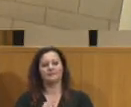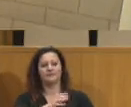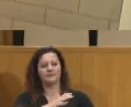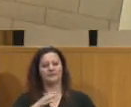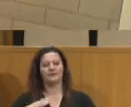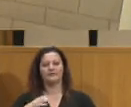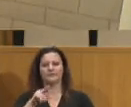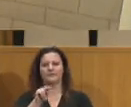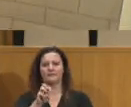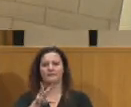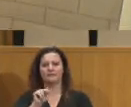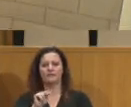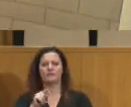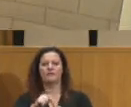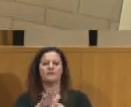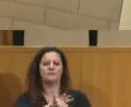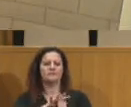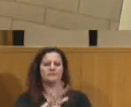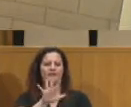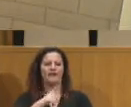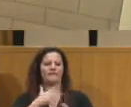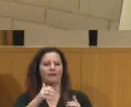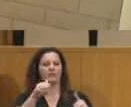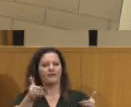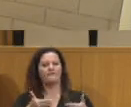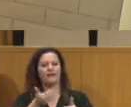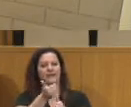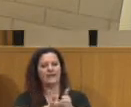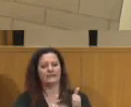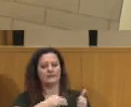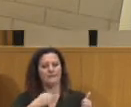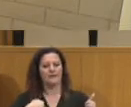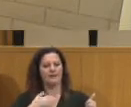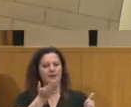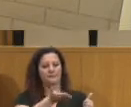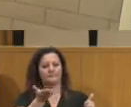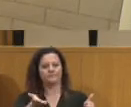No, I know. I'm just going to do her. Oh, that was something.